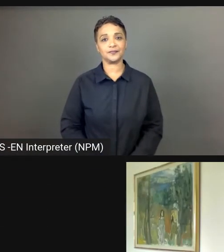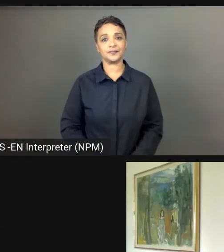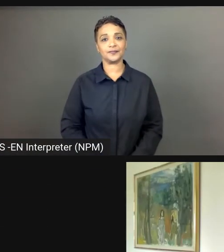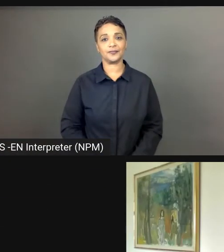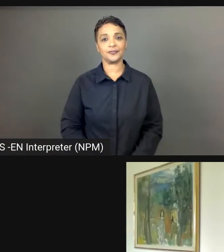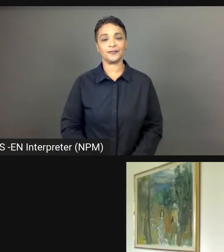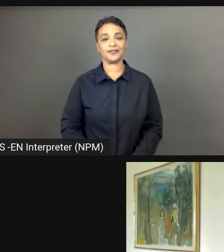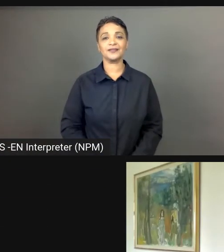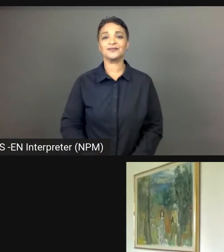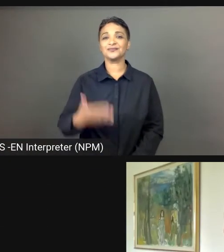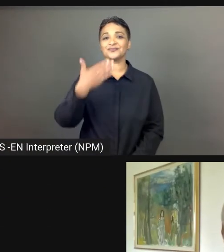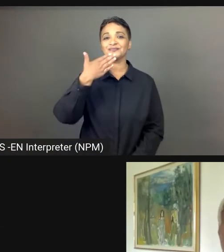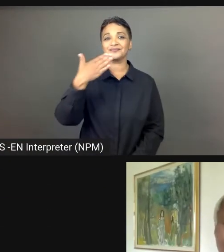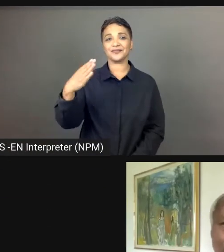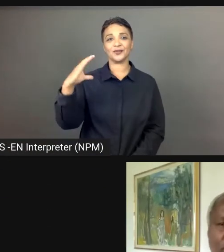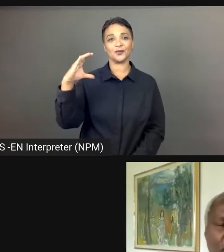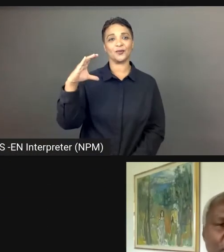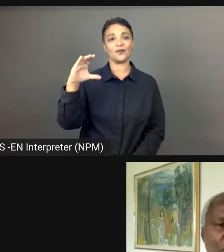Thank you, Clara.